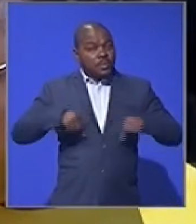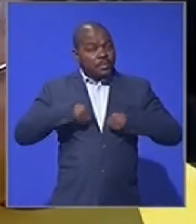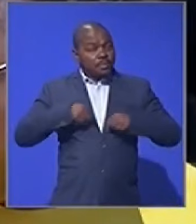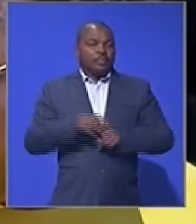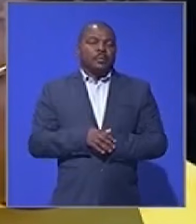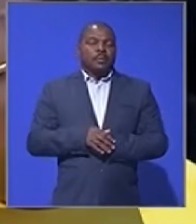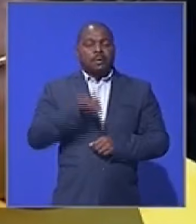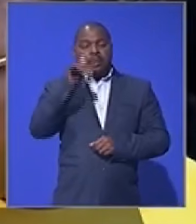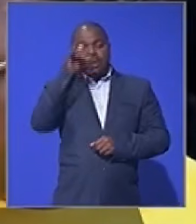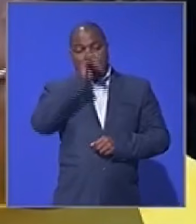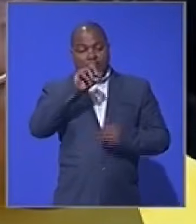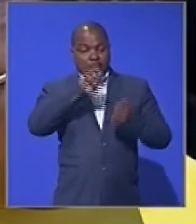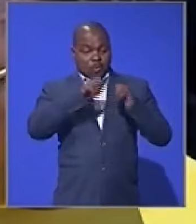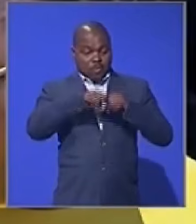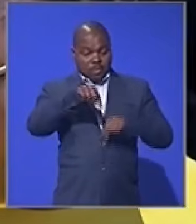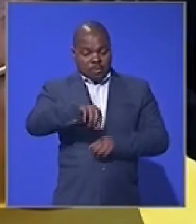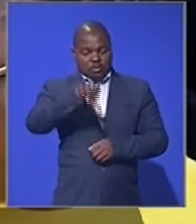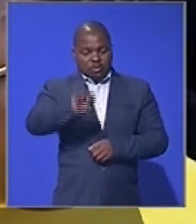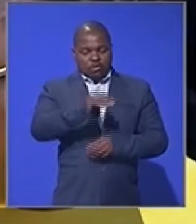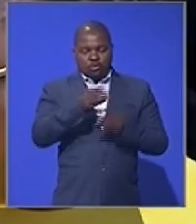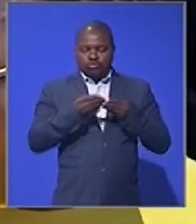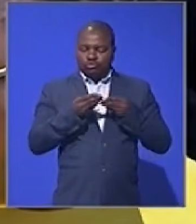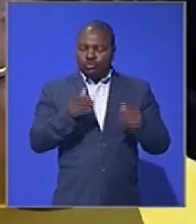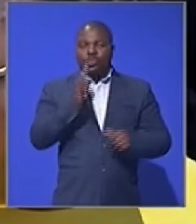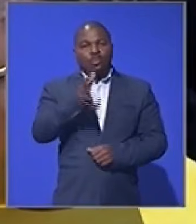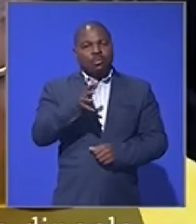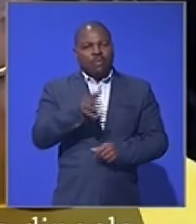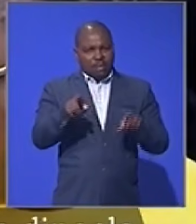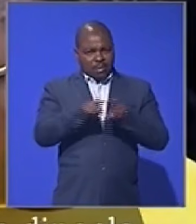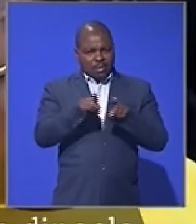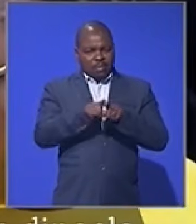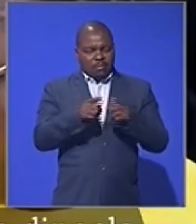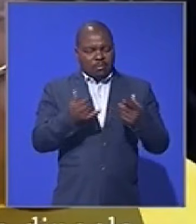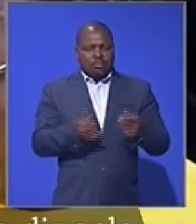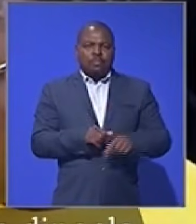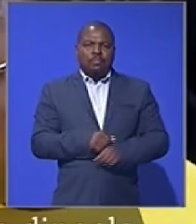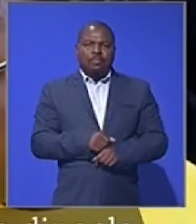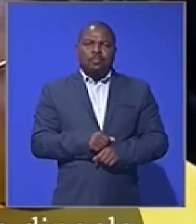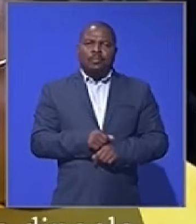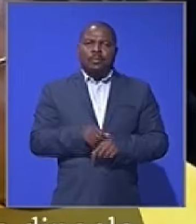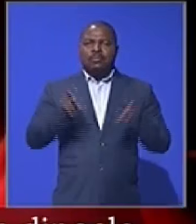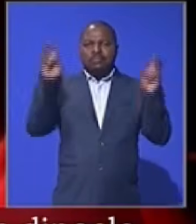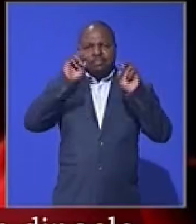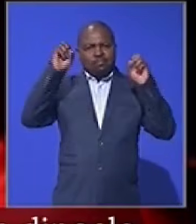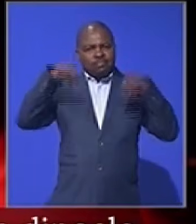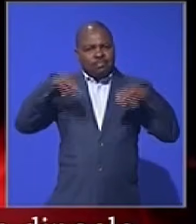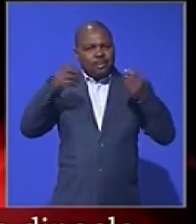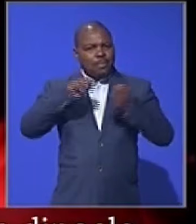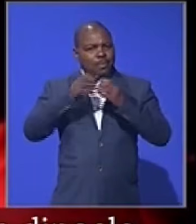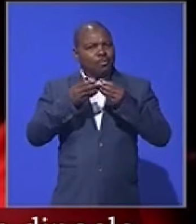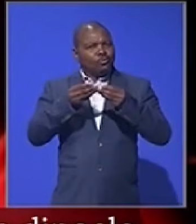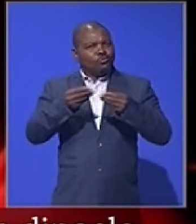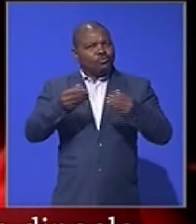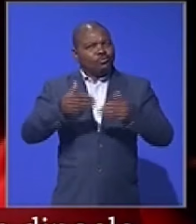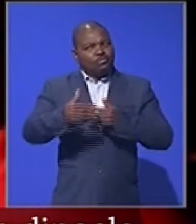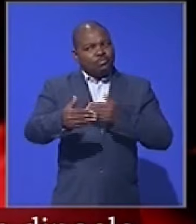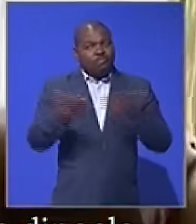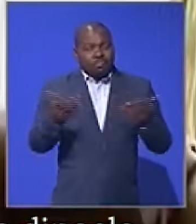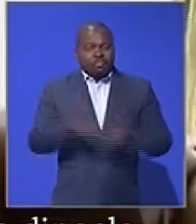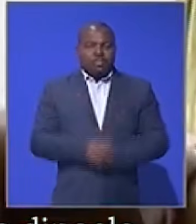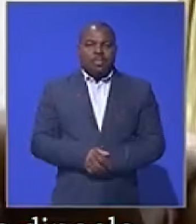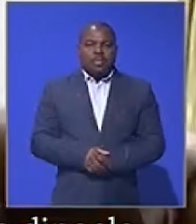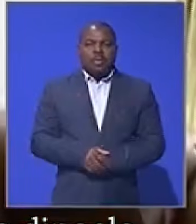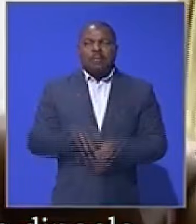issue of criminality in our country, just as we are addressing the issue of load shedding. Ge a botšišwa ka taba e tšositše